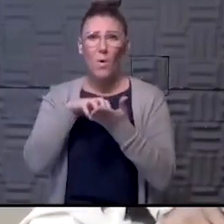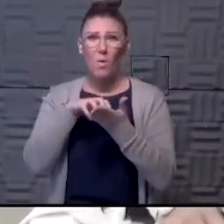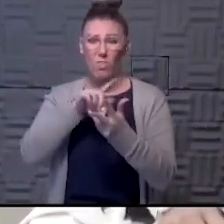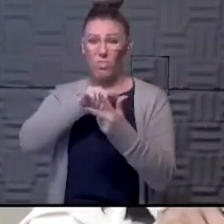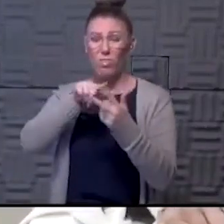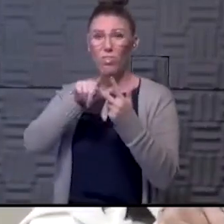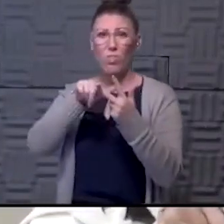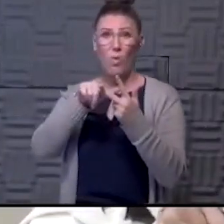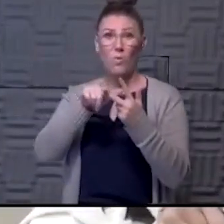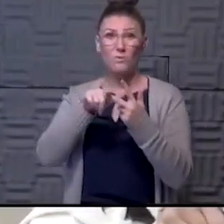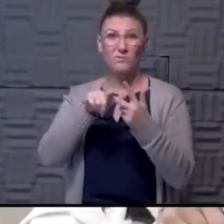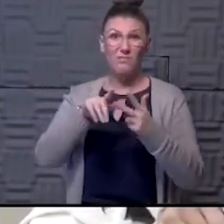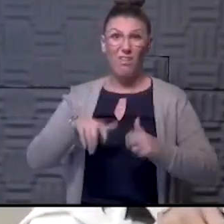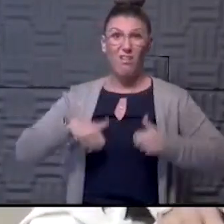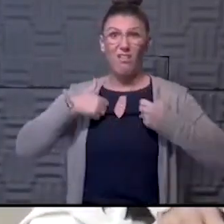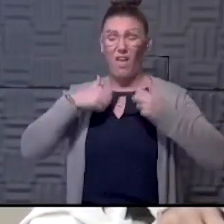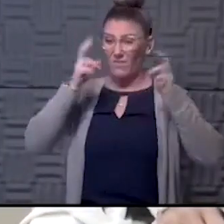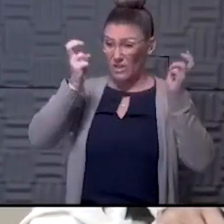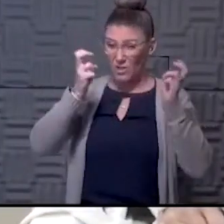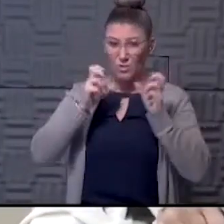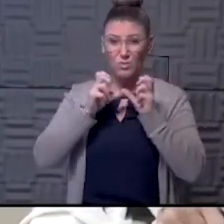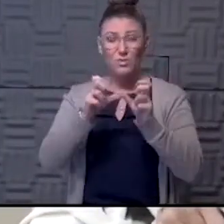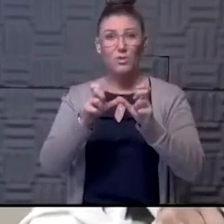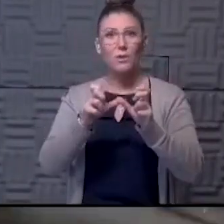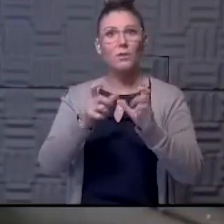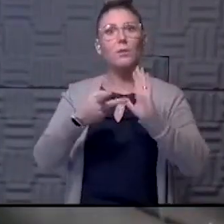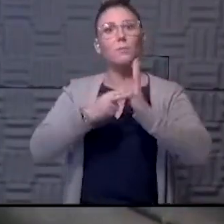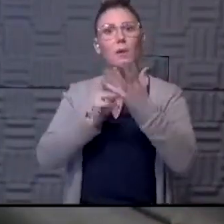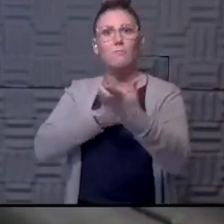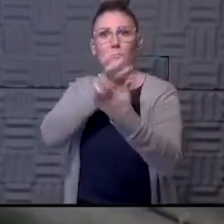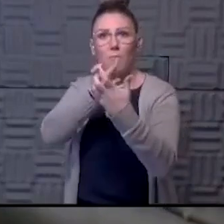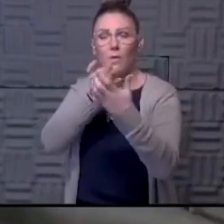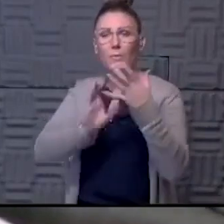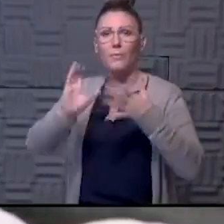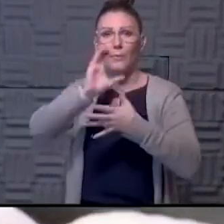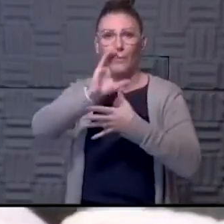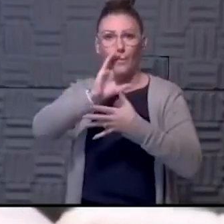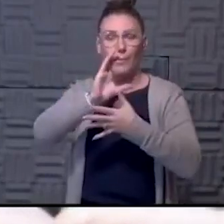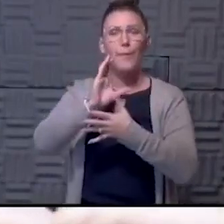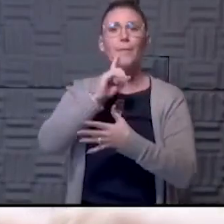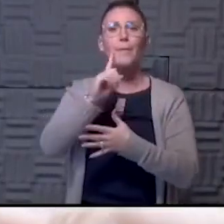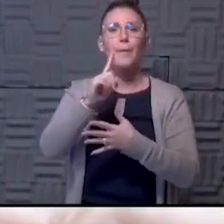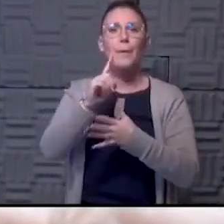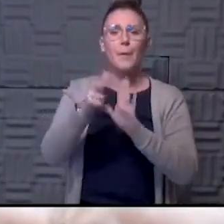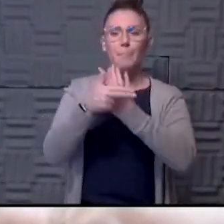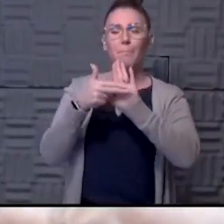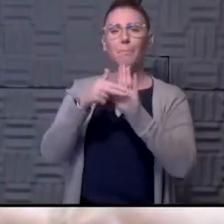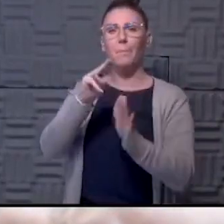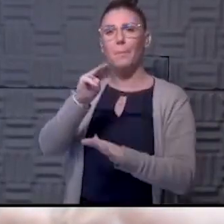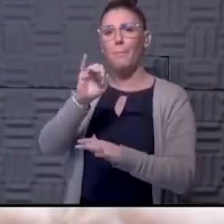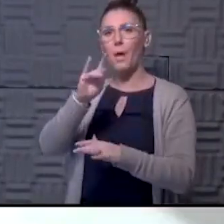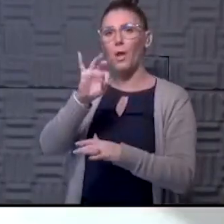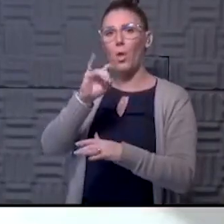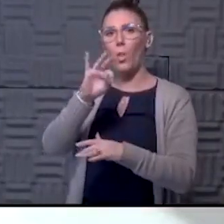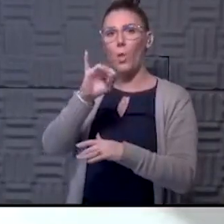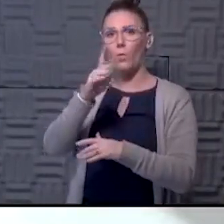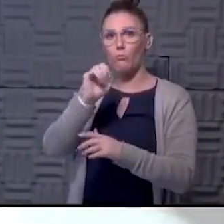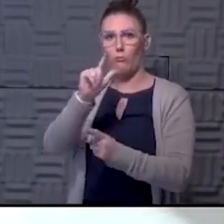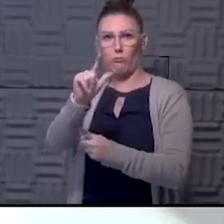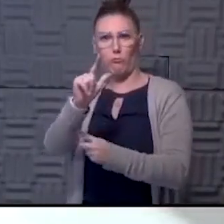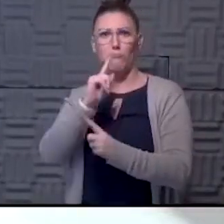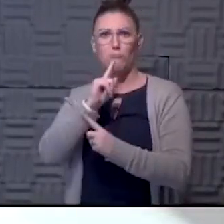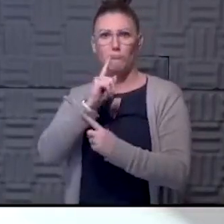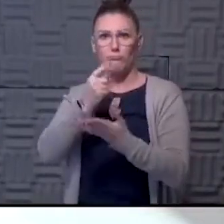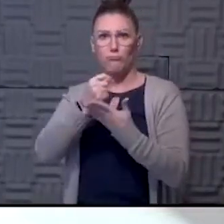issues, however, meant Paul fit the criteria to receive a monoclonal antibody infusion treatment offered to